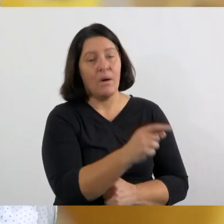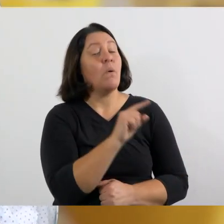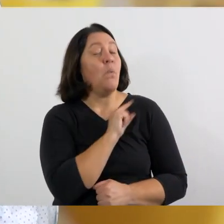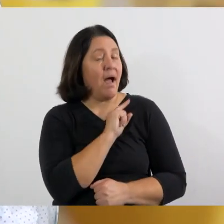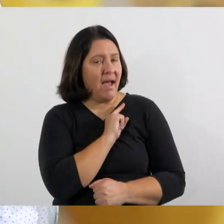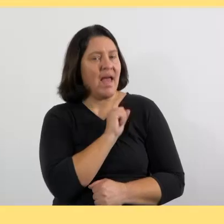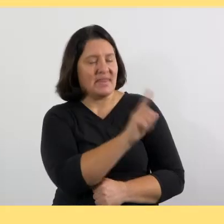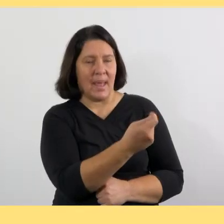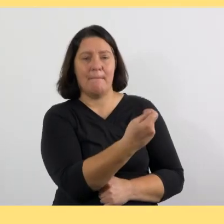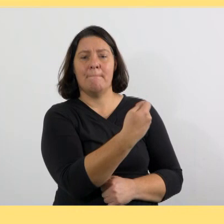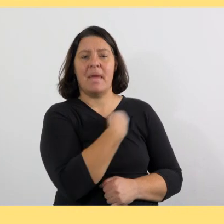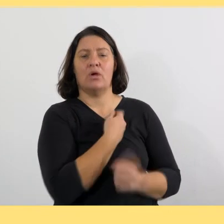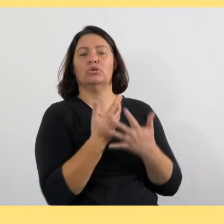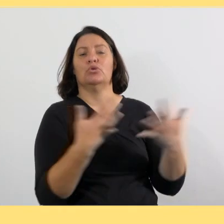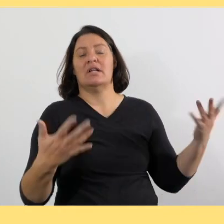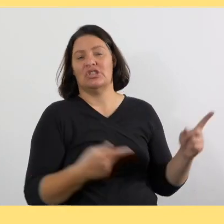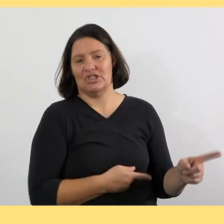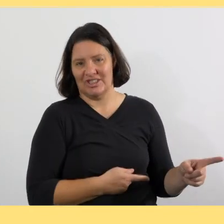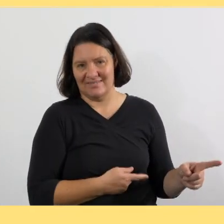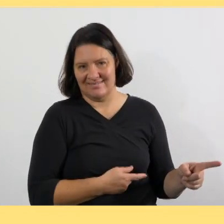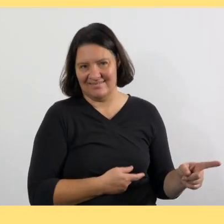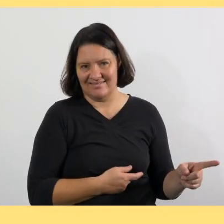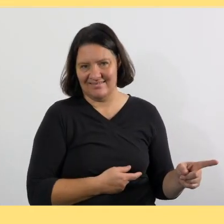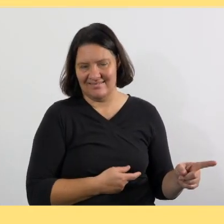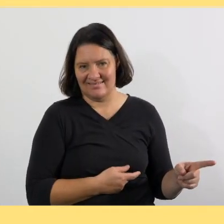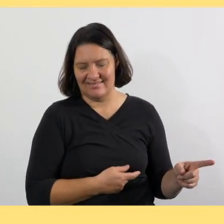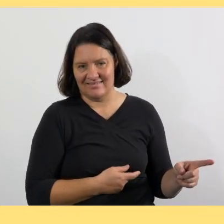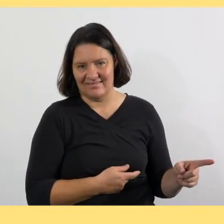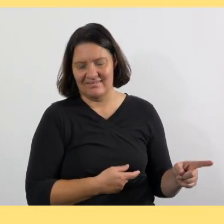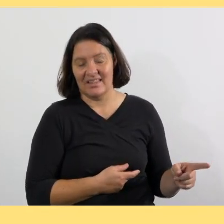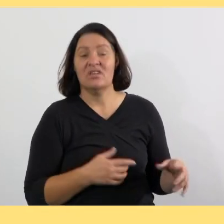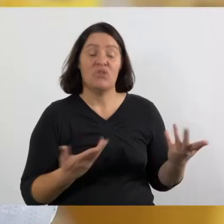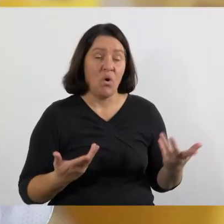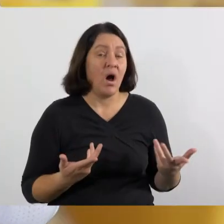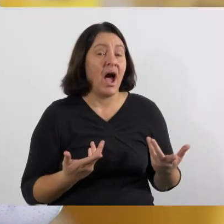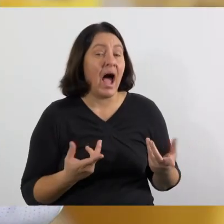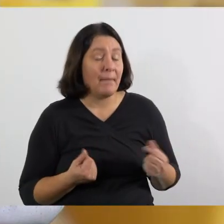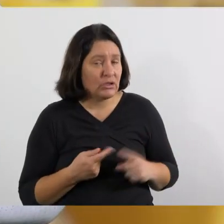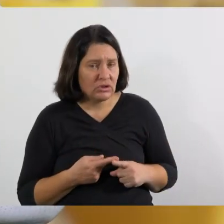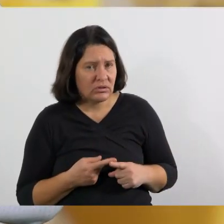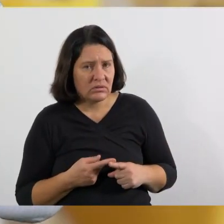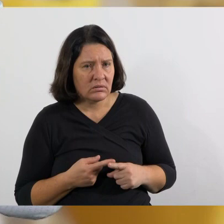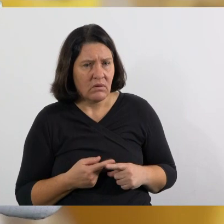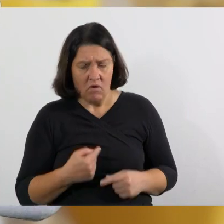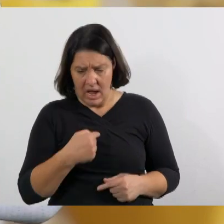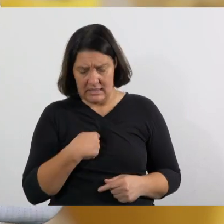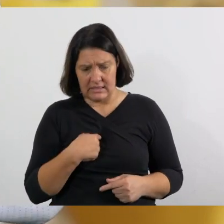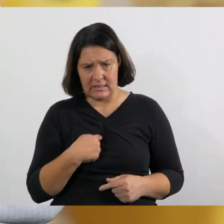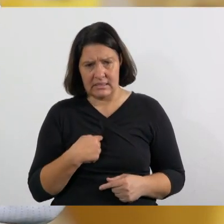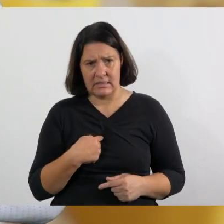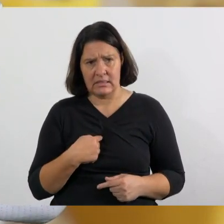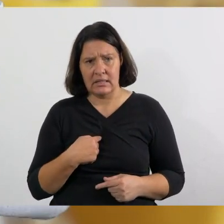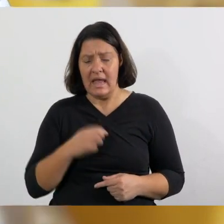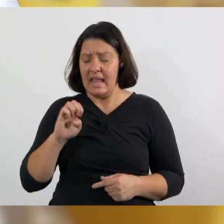because they had paid, but they paid more than what was necessary. And the amount does not warrant for